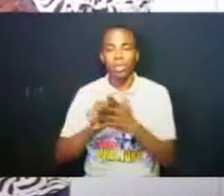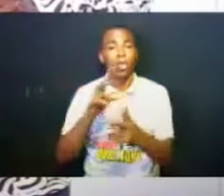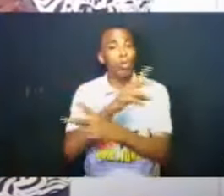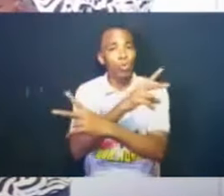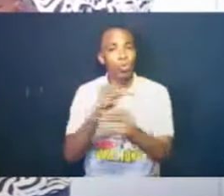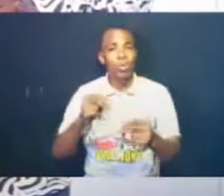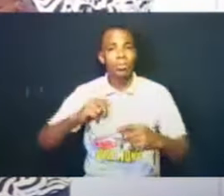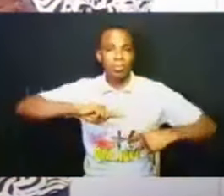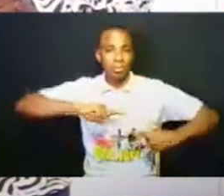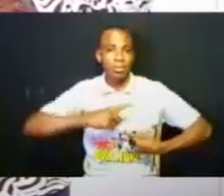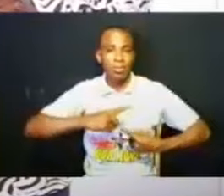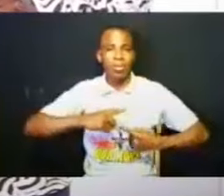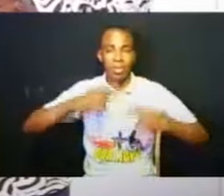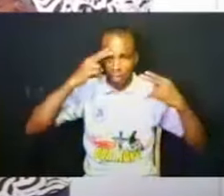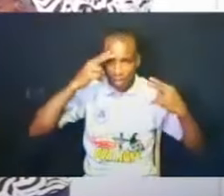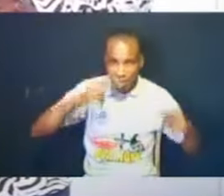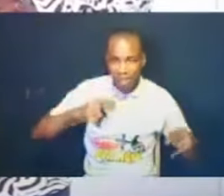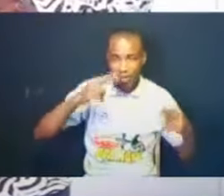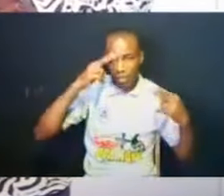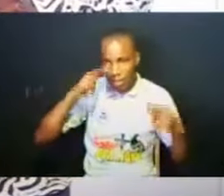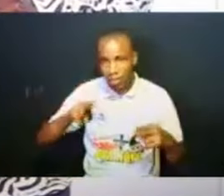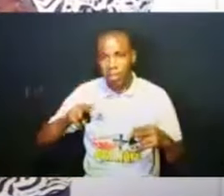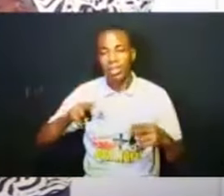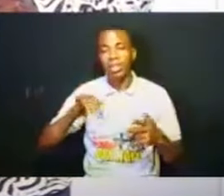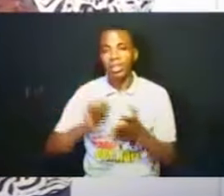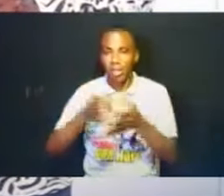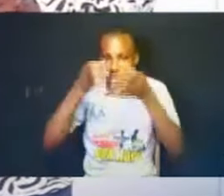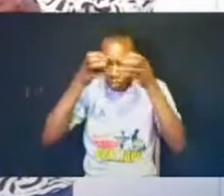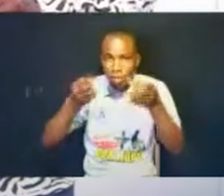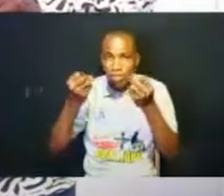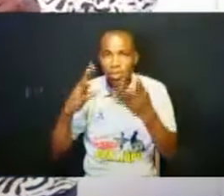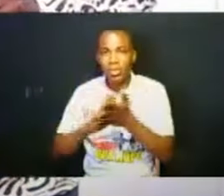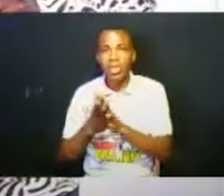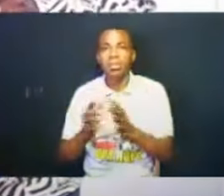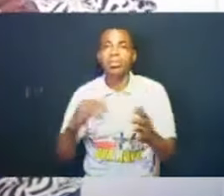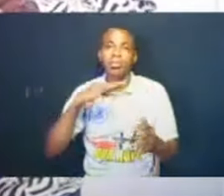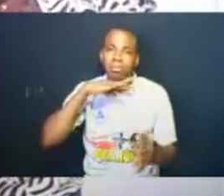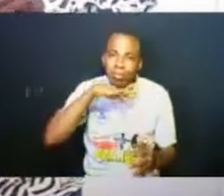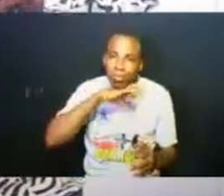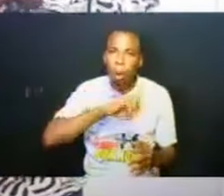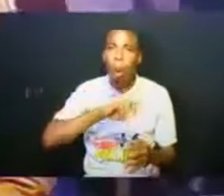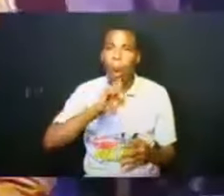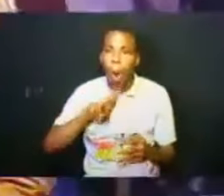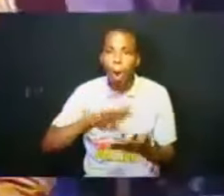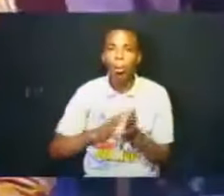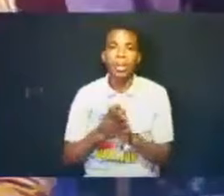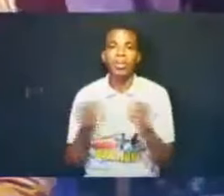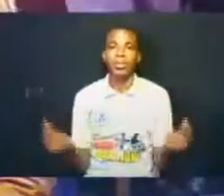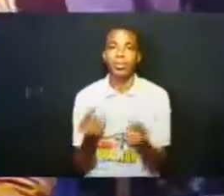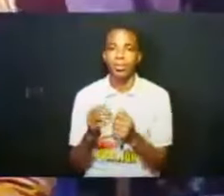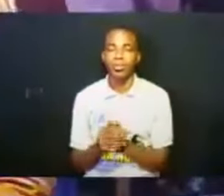trouble and defy many. Just say, "Mr. Munche, ye na obi, I'm